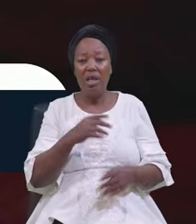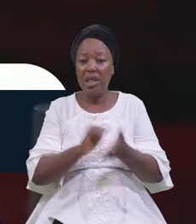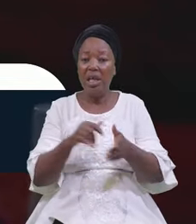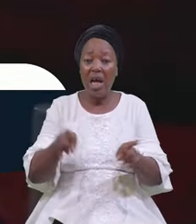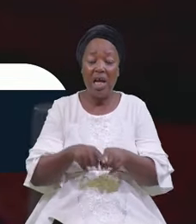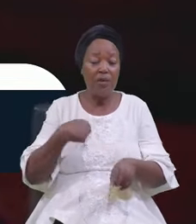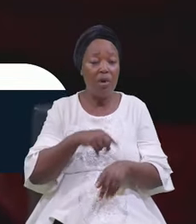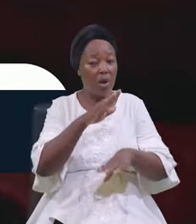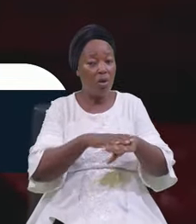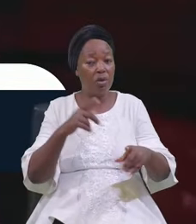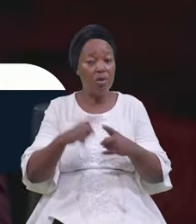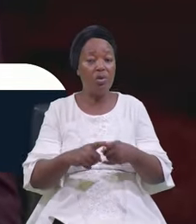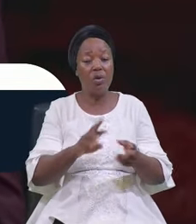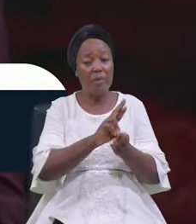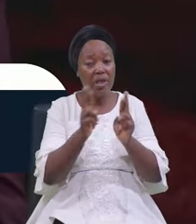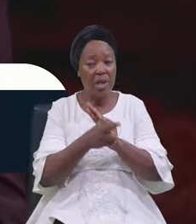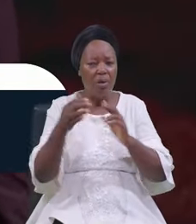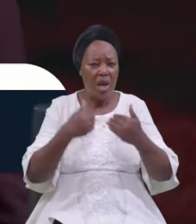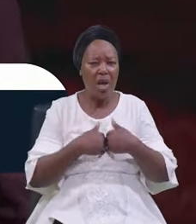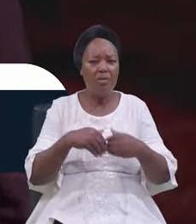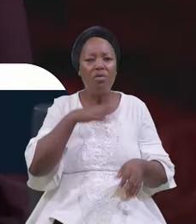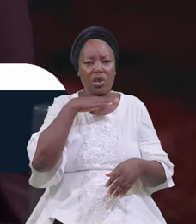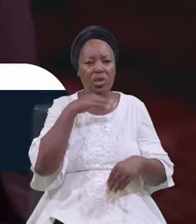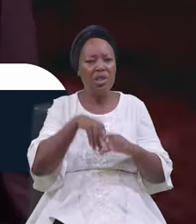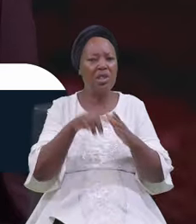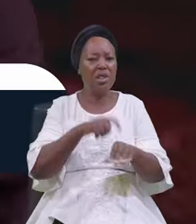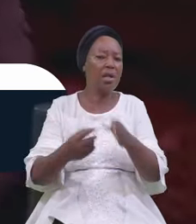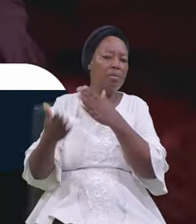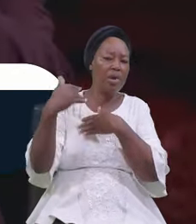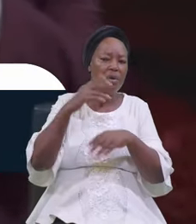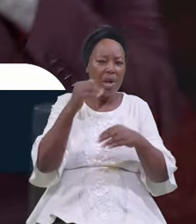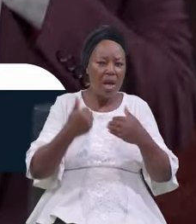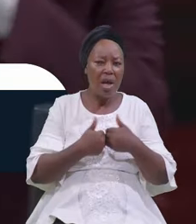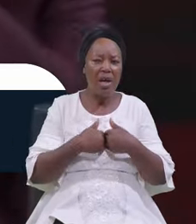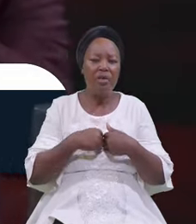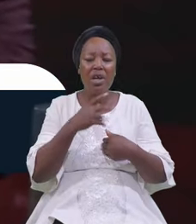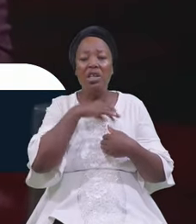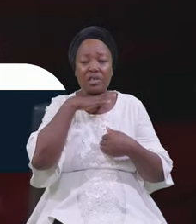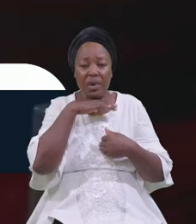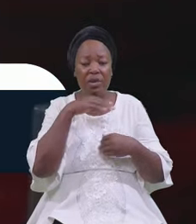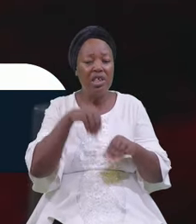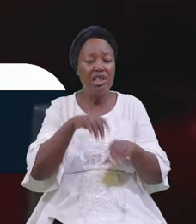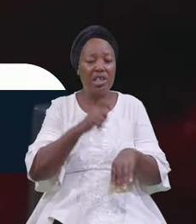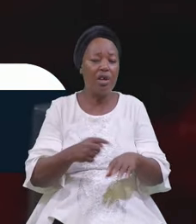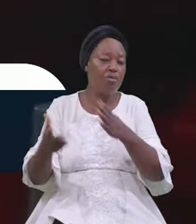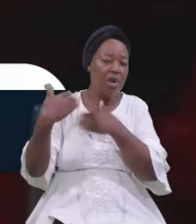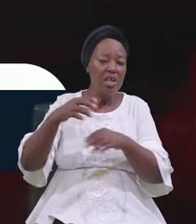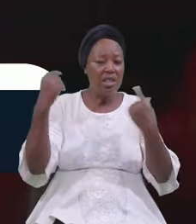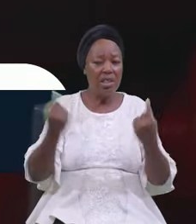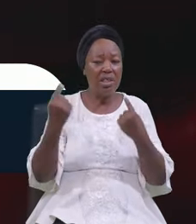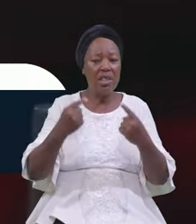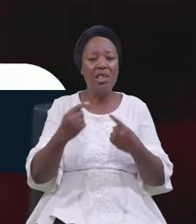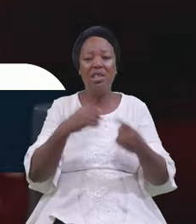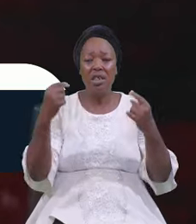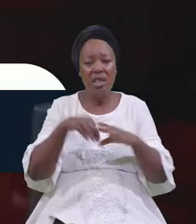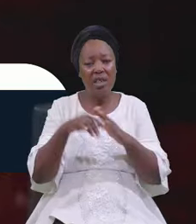repentance, we had corruption in the past, contamination in the past, defilement in the past, sin,